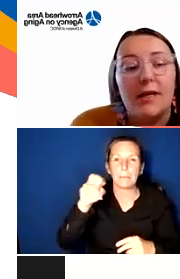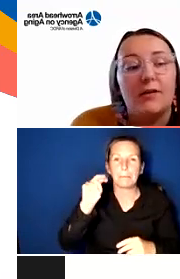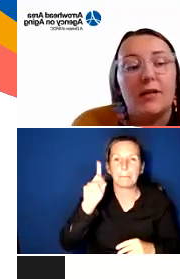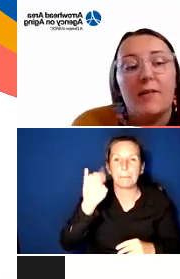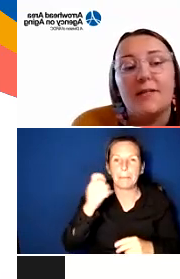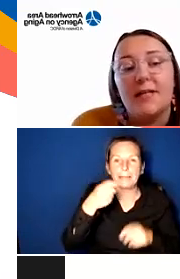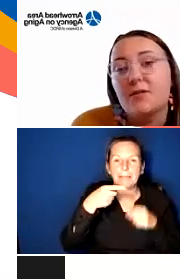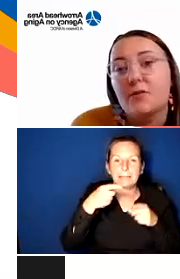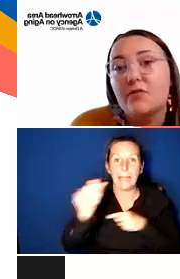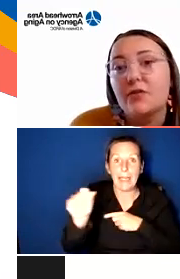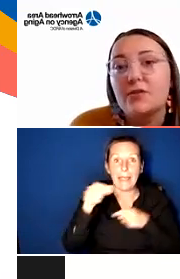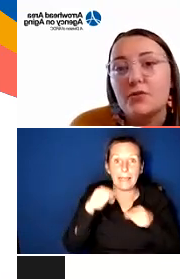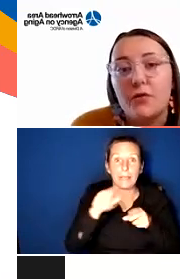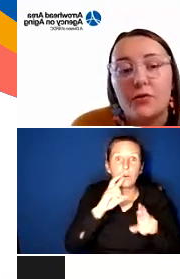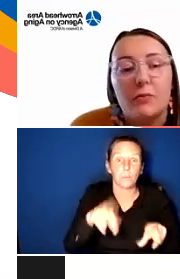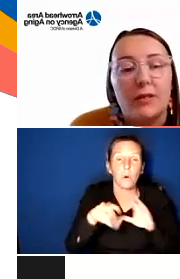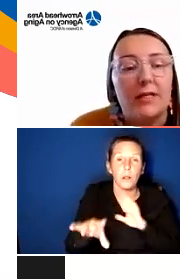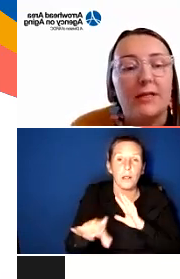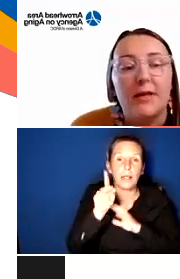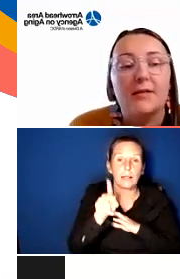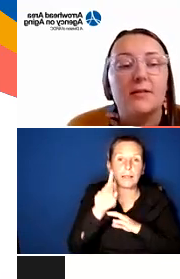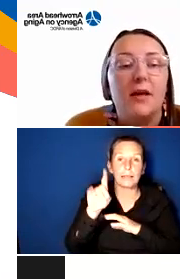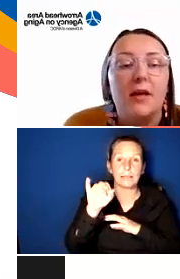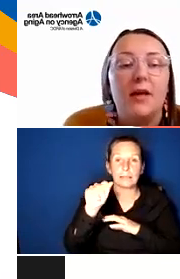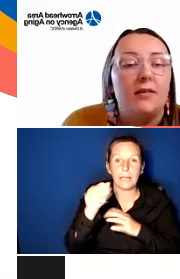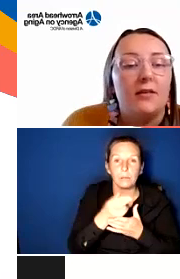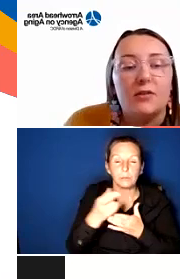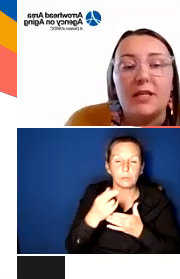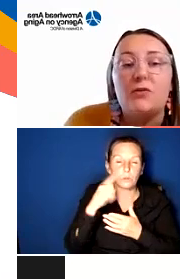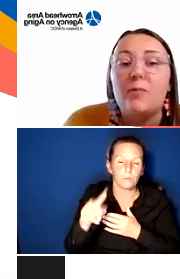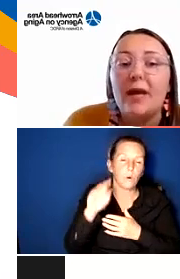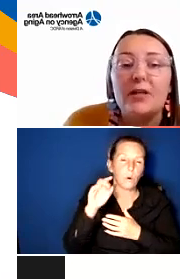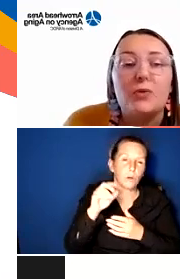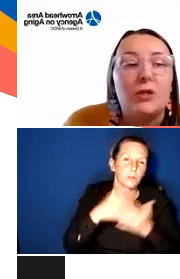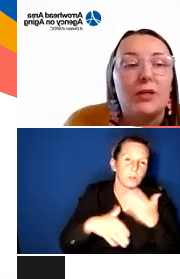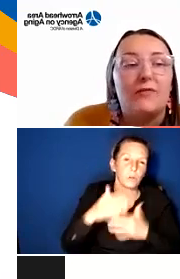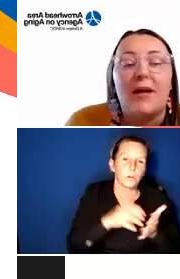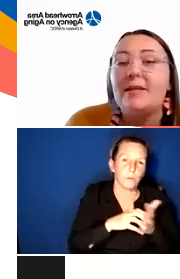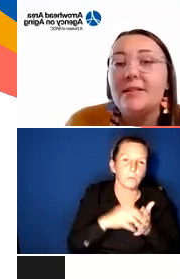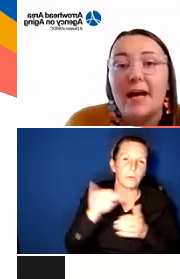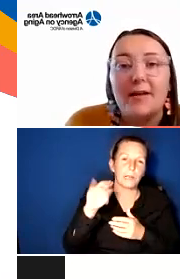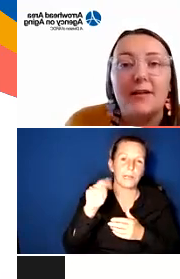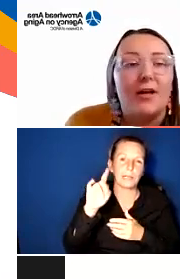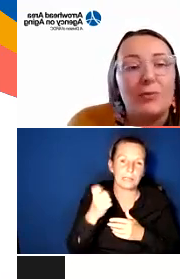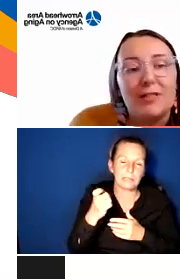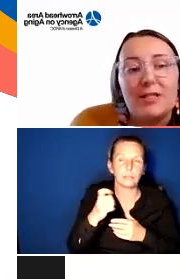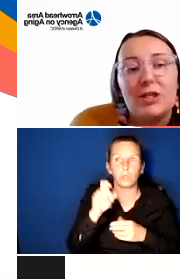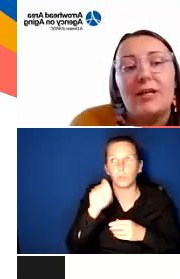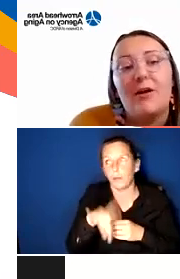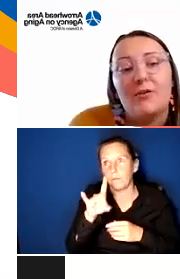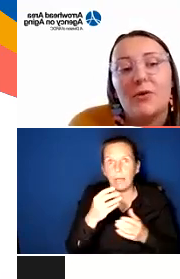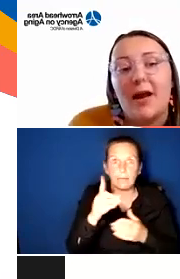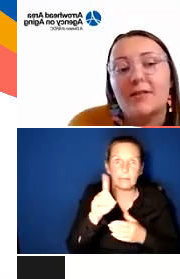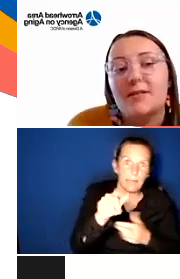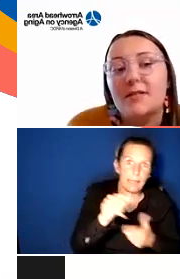report and click on the data source for the Social Vulnerability Index. This will take you to the page where you can find data, documentation,